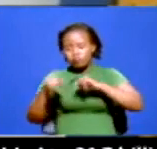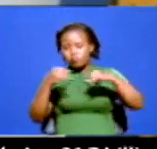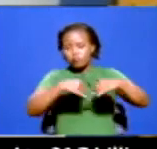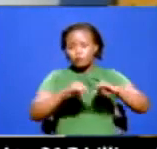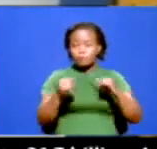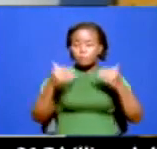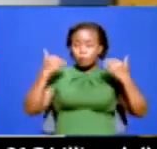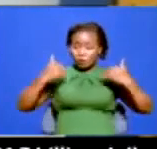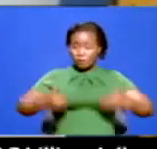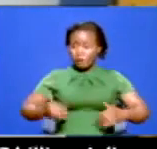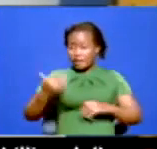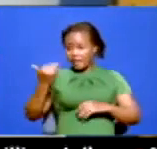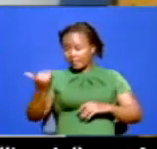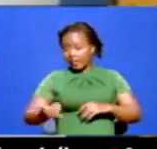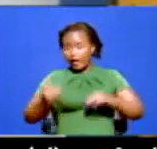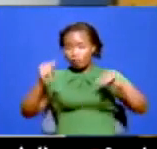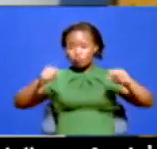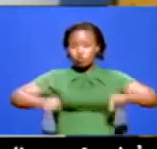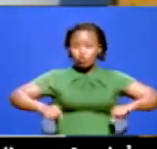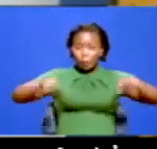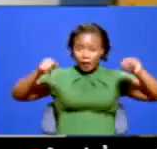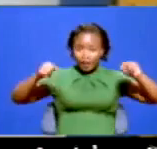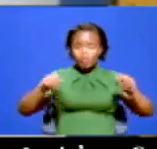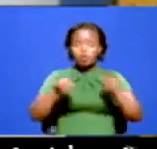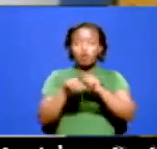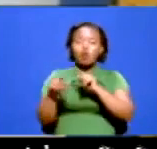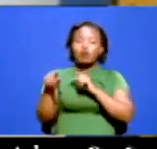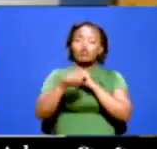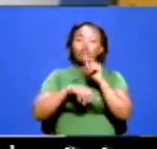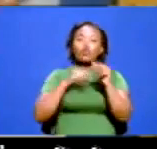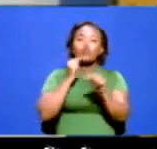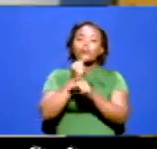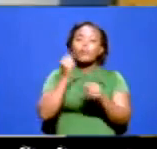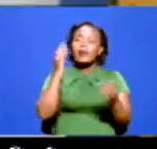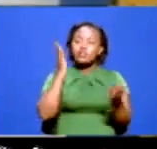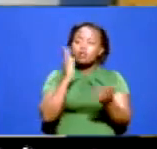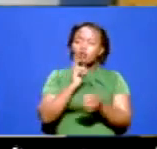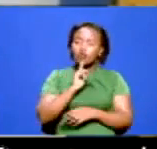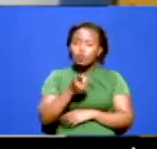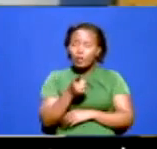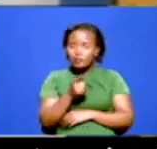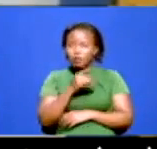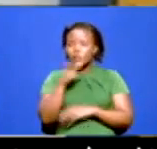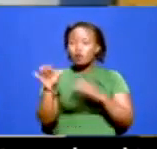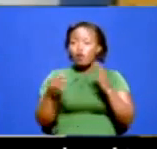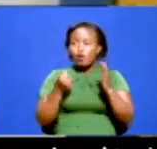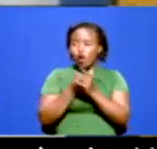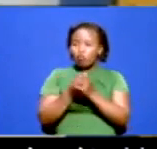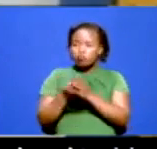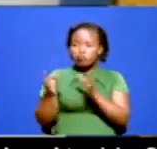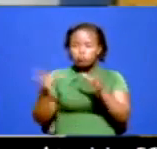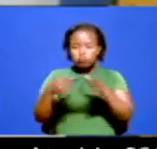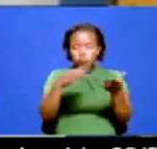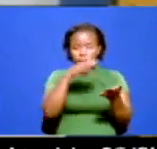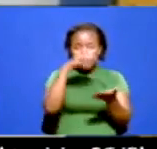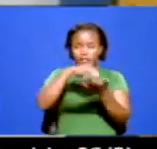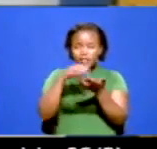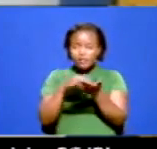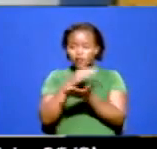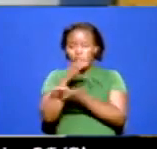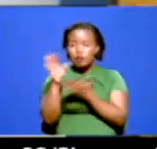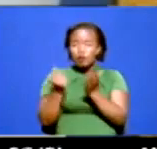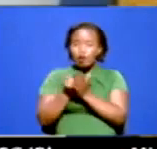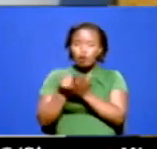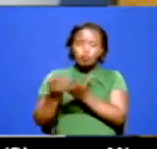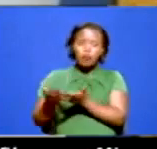army commander at the time, and we made sure that all these forward operating bases were hardened. You know, you have to harden